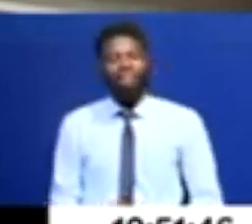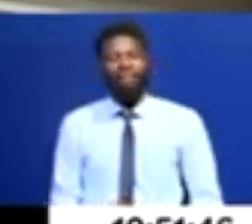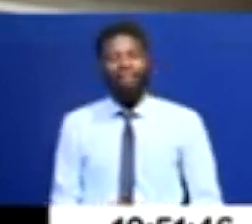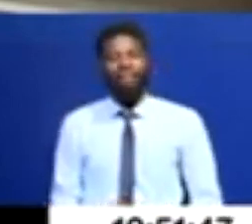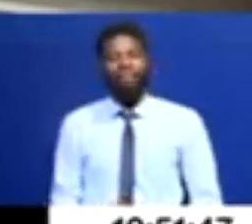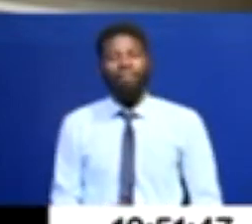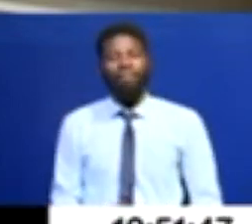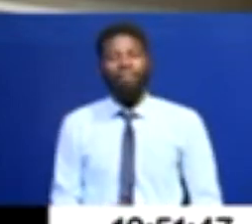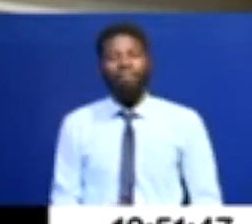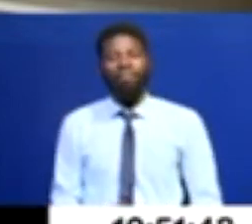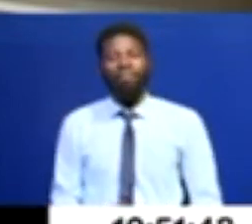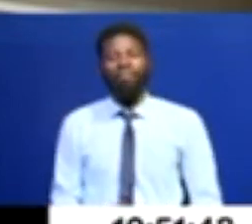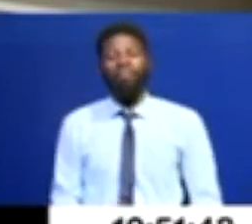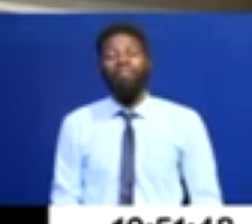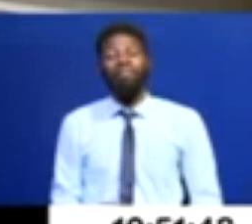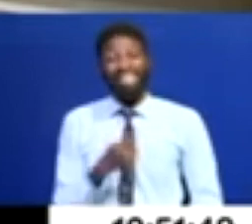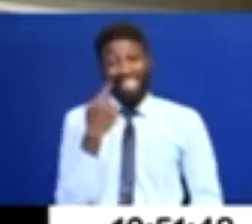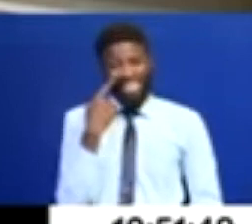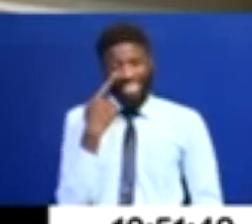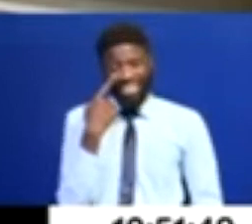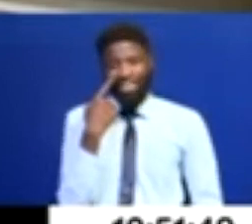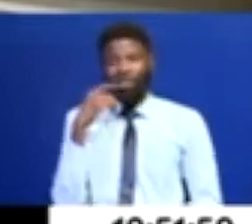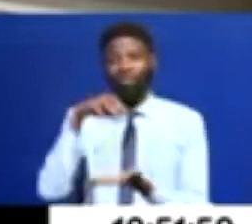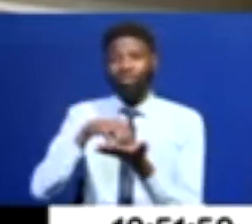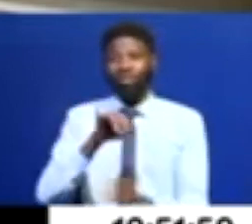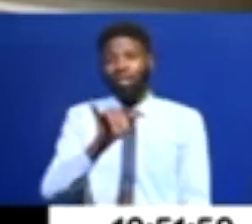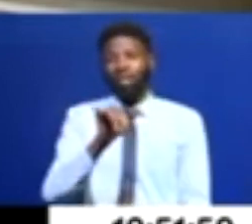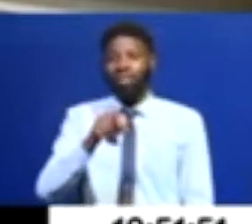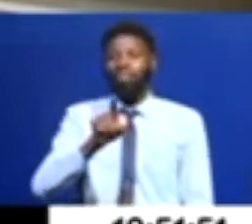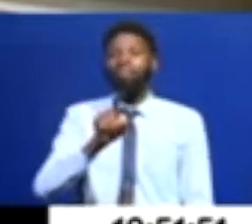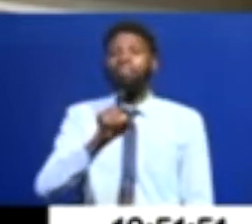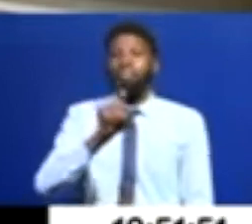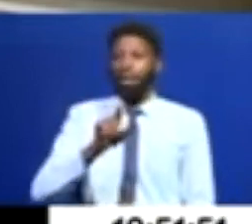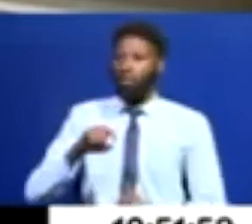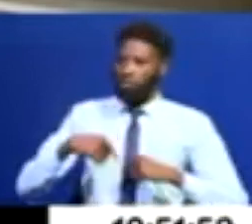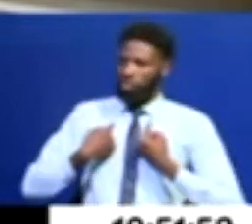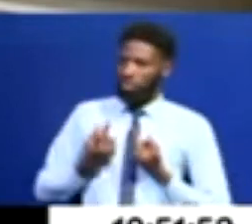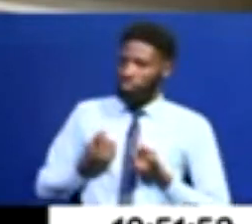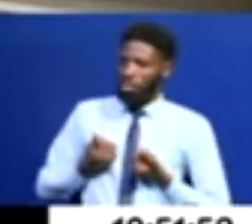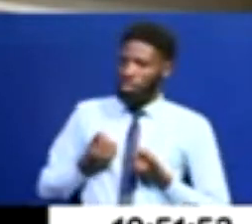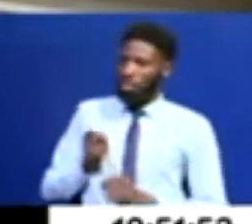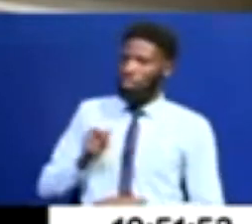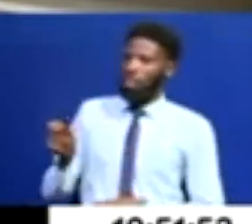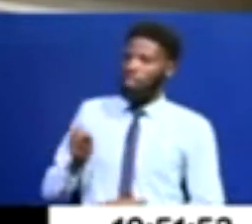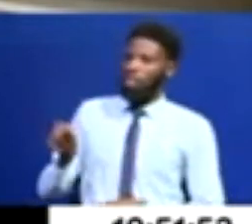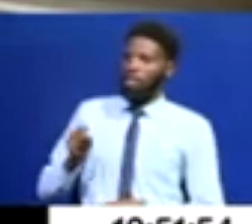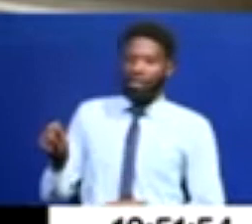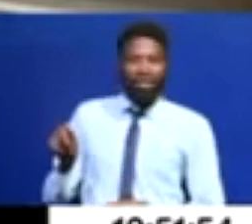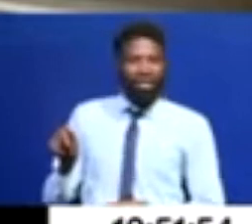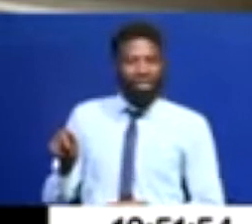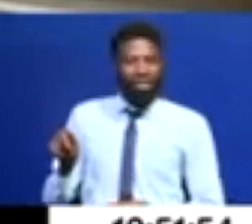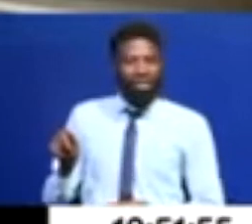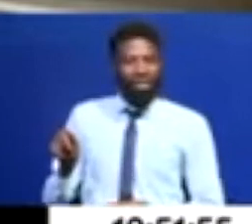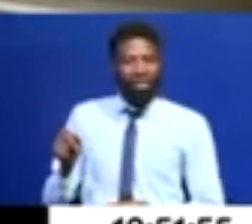in such a situation, then you can see you will be now having to be financing mm-hmm. The coffers mm-hmm. because you